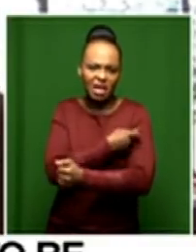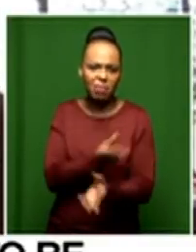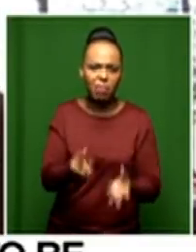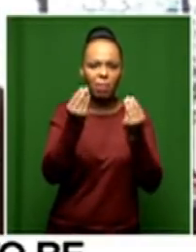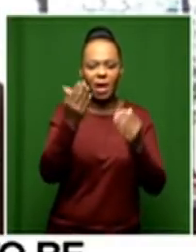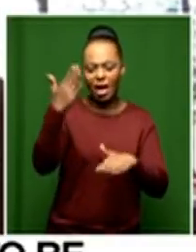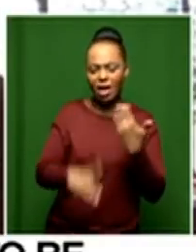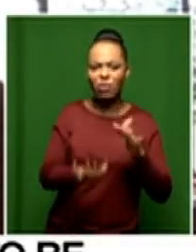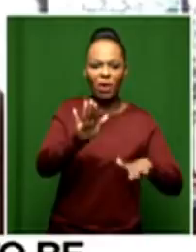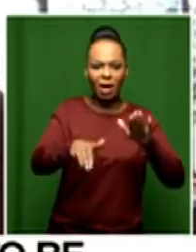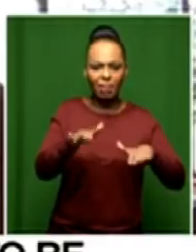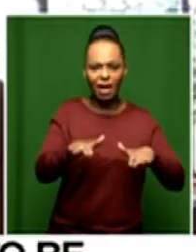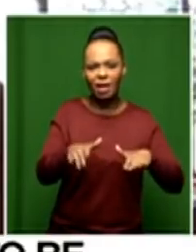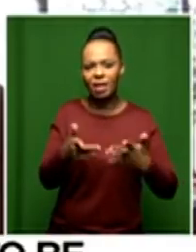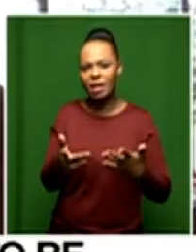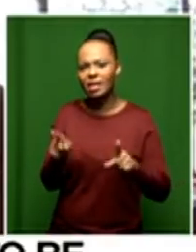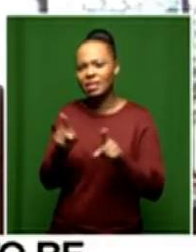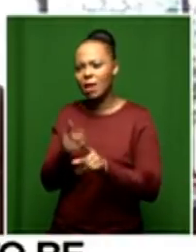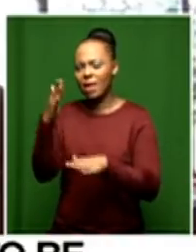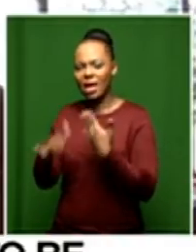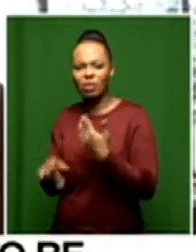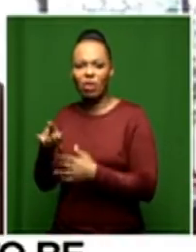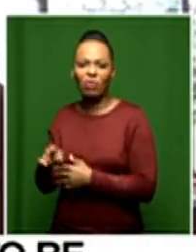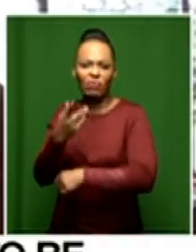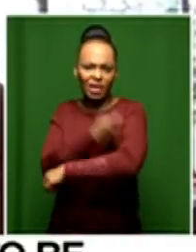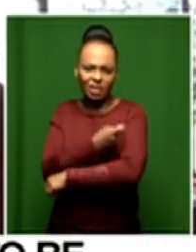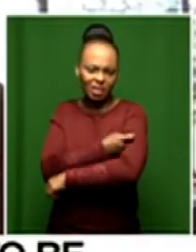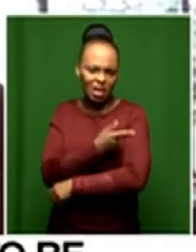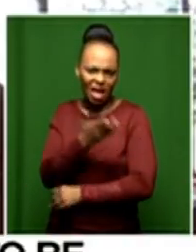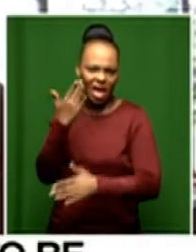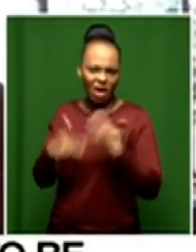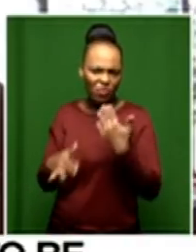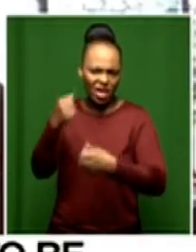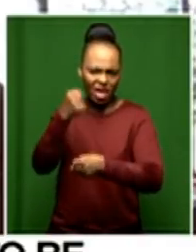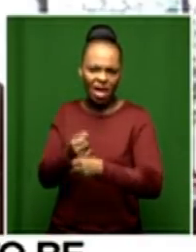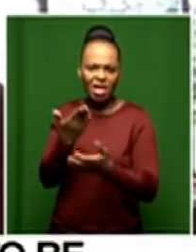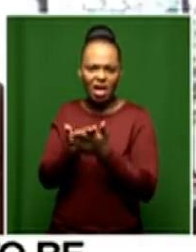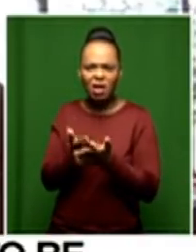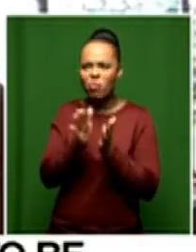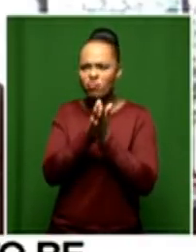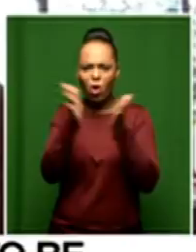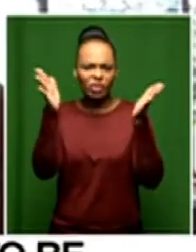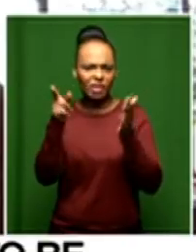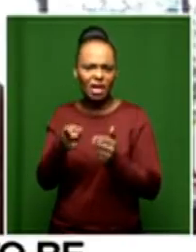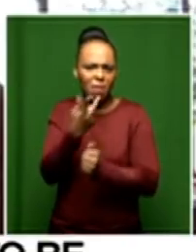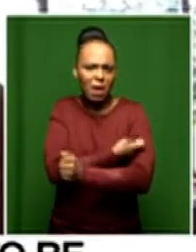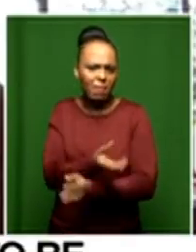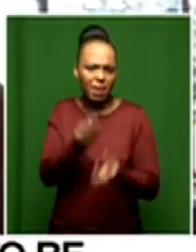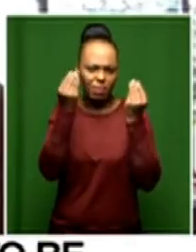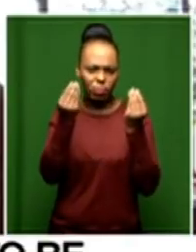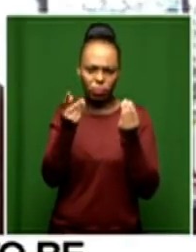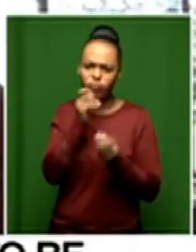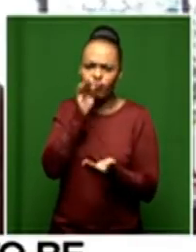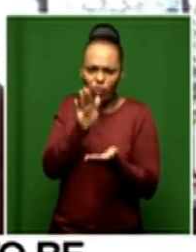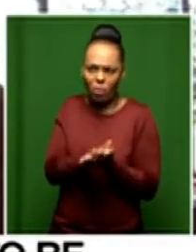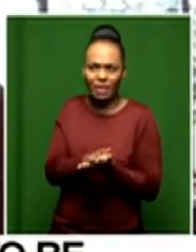reaching herd immunity by the end of the year. These promises, are they doable? Or at this rate that we're going,